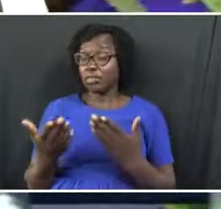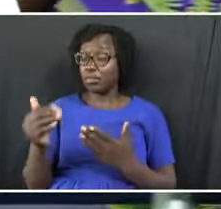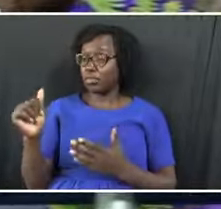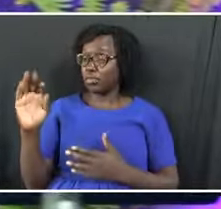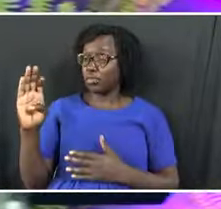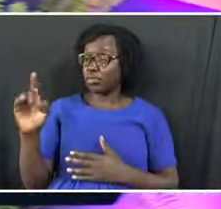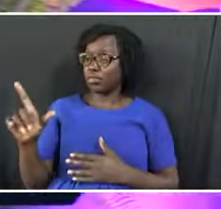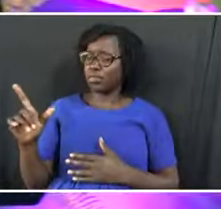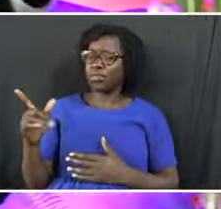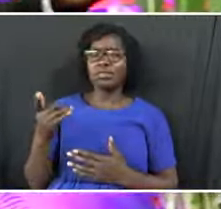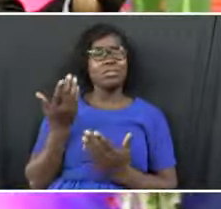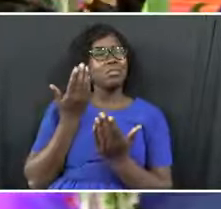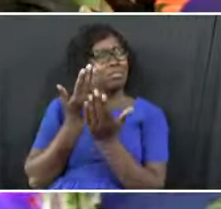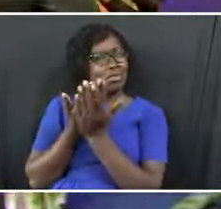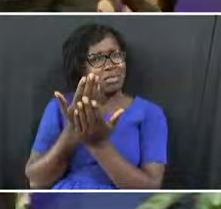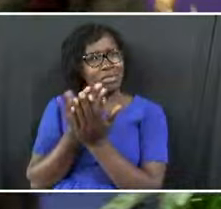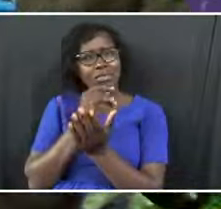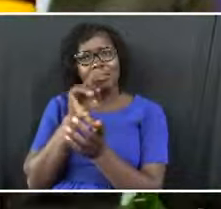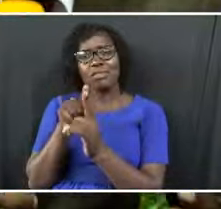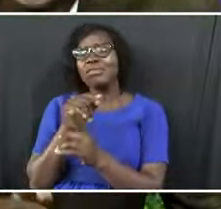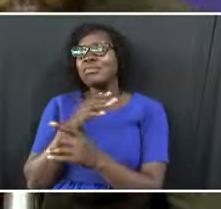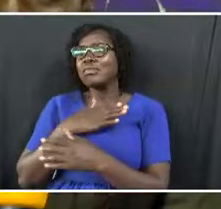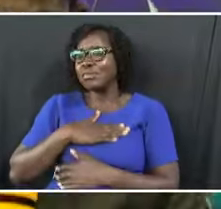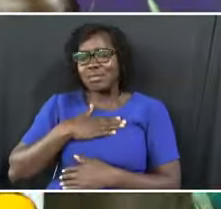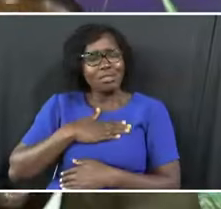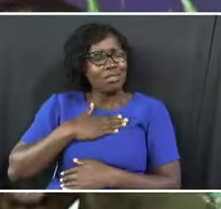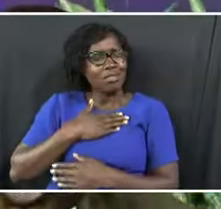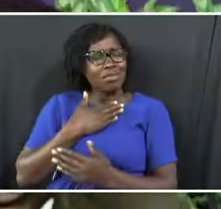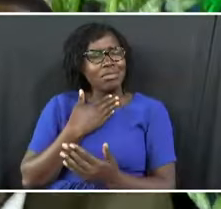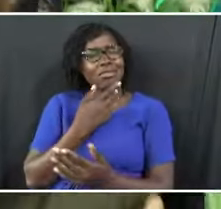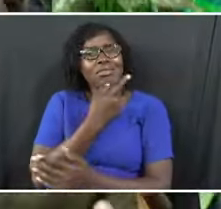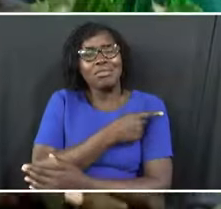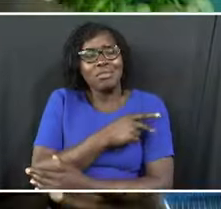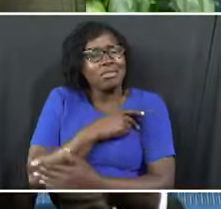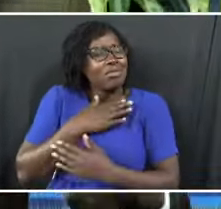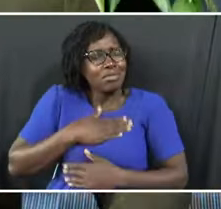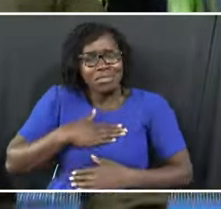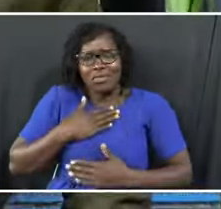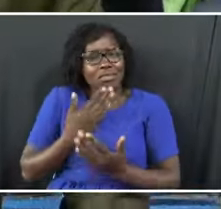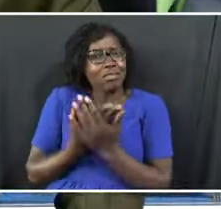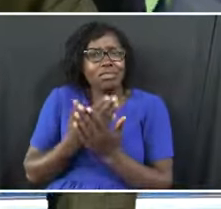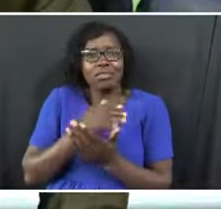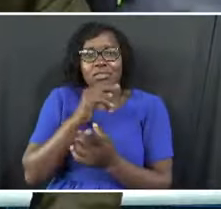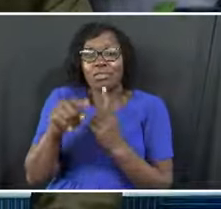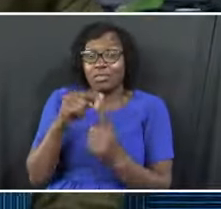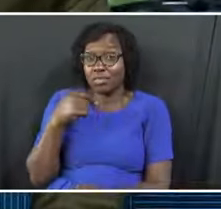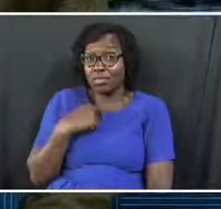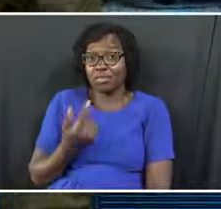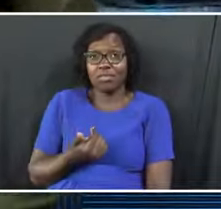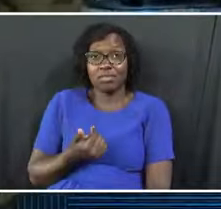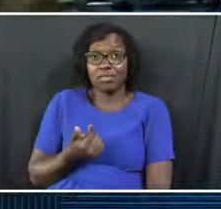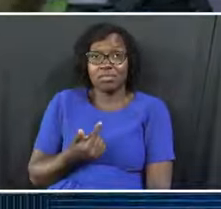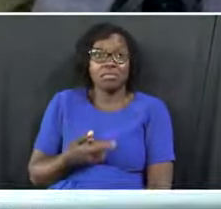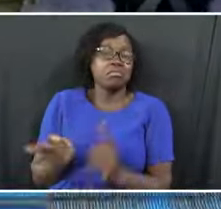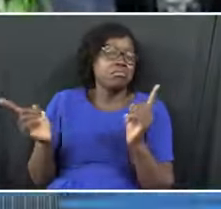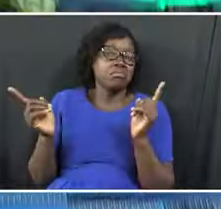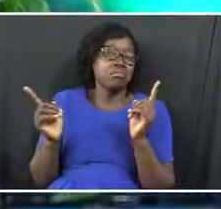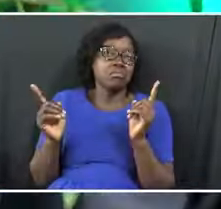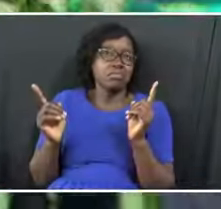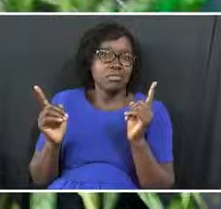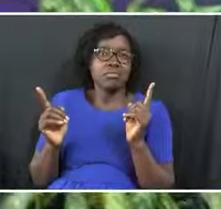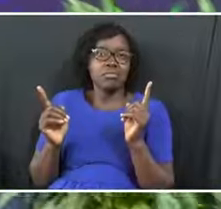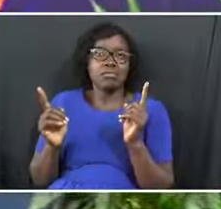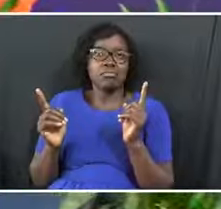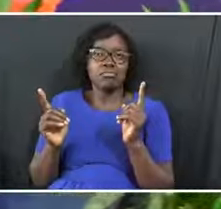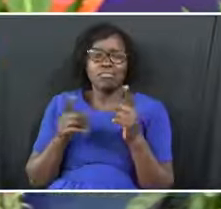to plead with his brother kindly, my brother Cain, don't kill me. That is another way. But because of